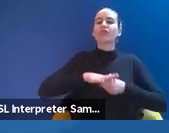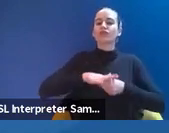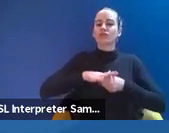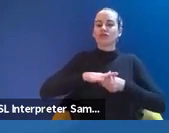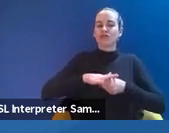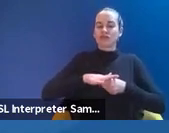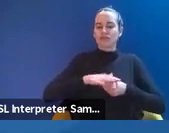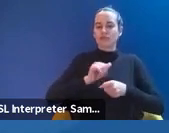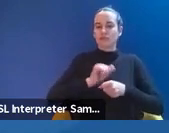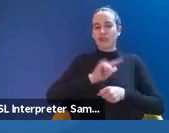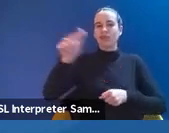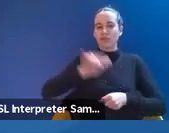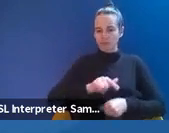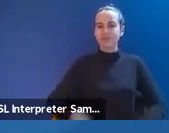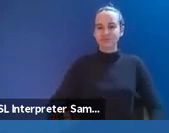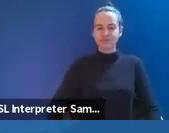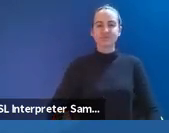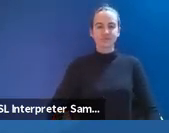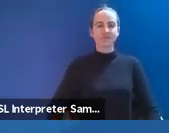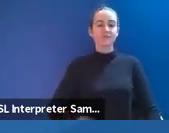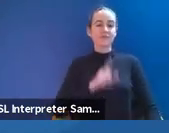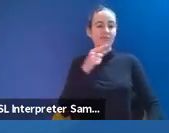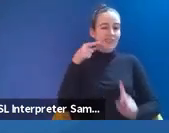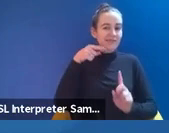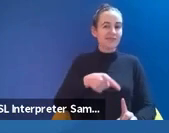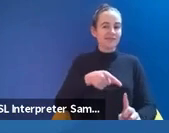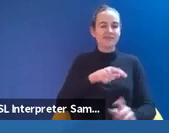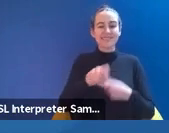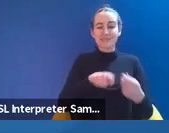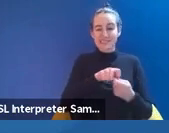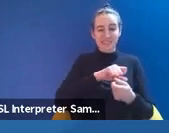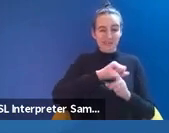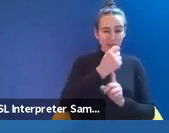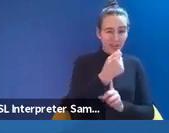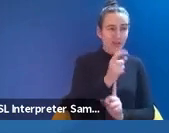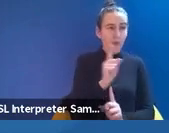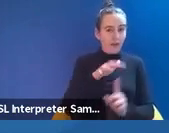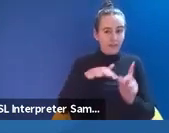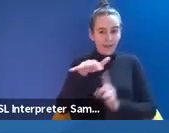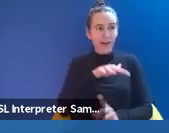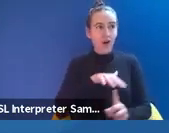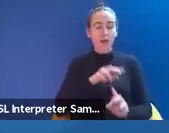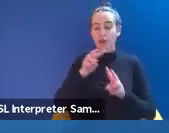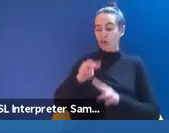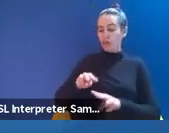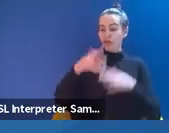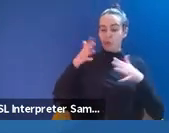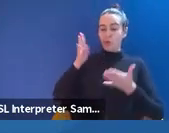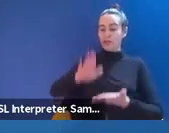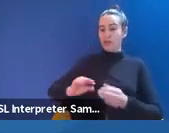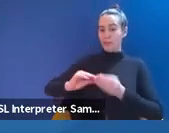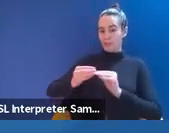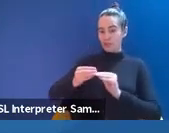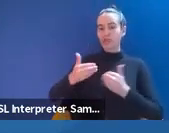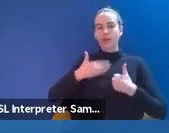flying. But you know, it really comes down to some of the specific scenarios. Look at the noise reduction rating and find a good quality product, and